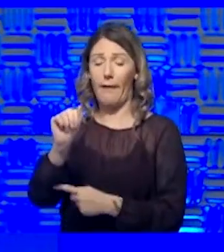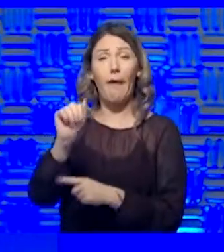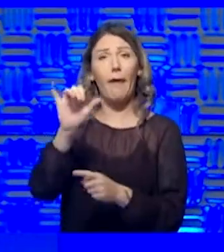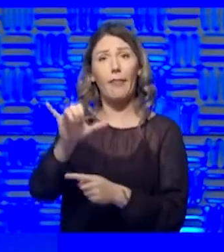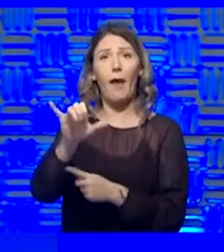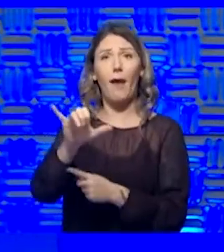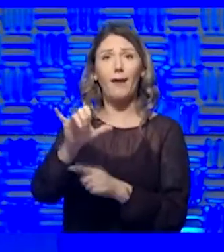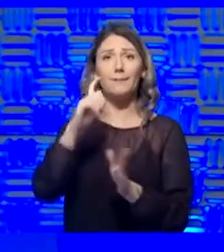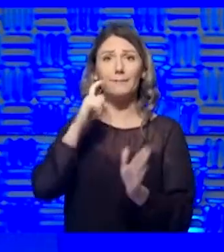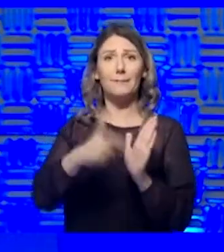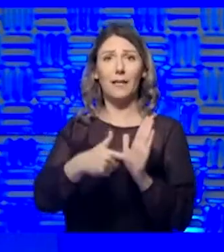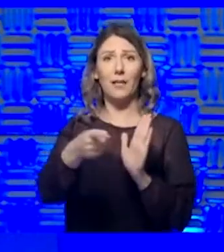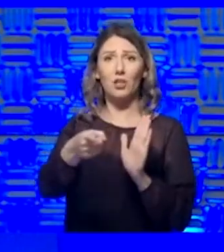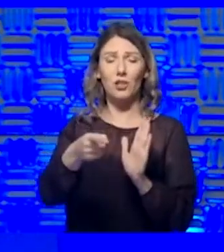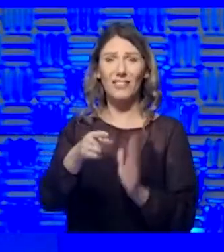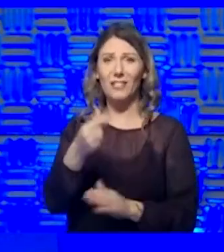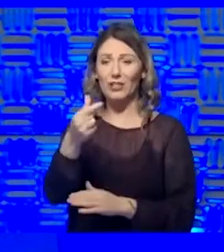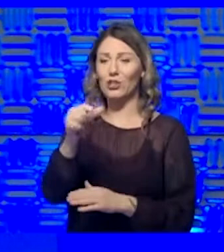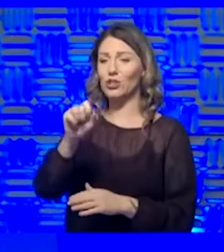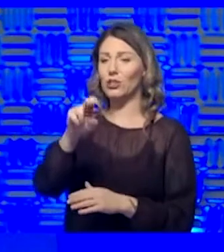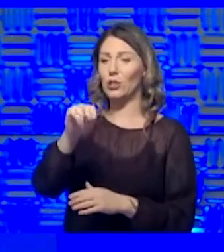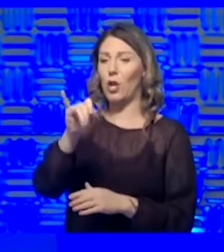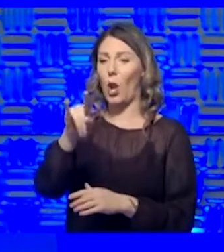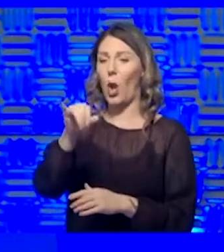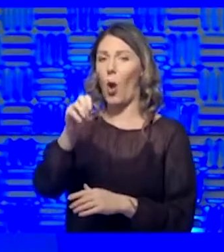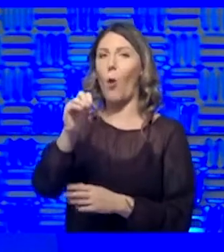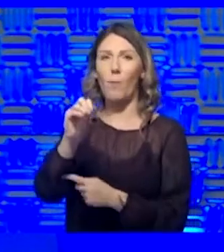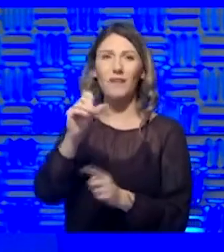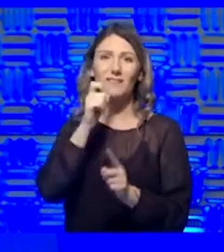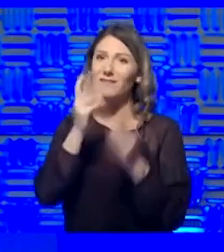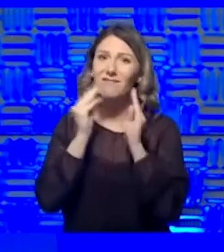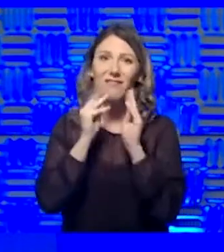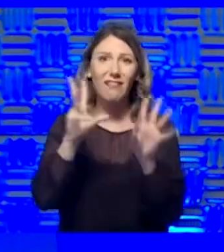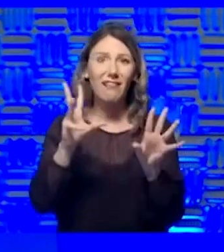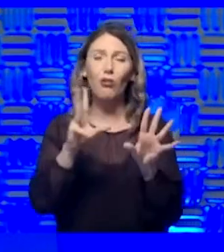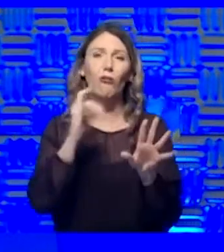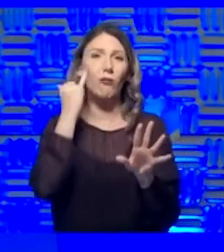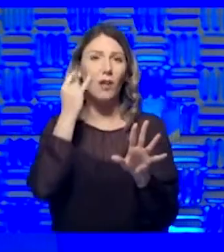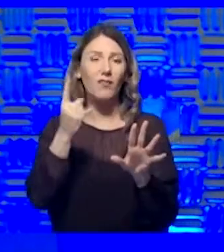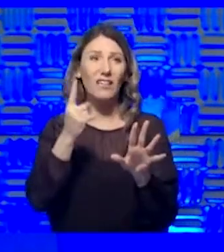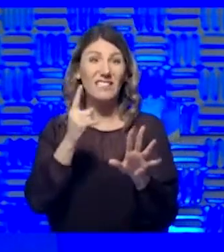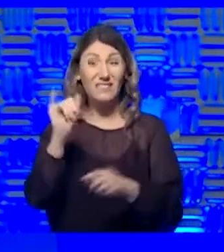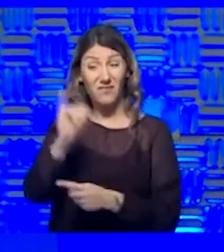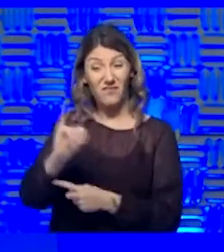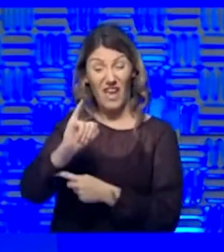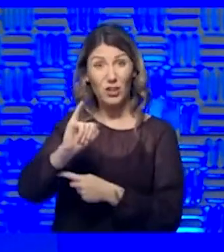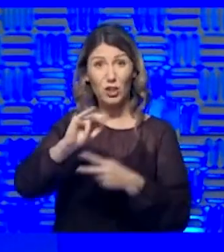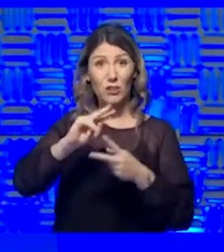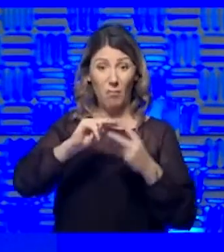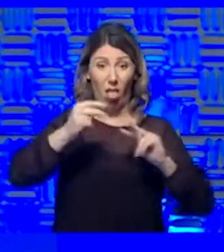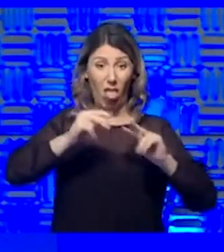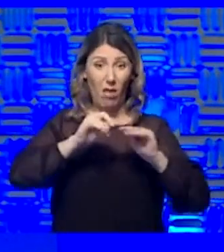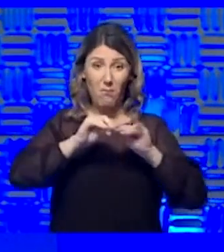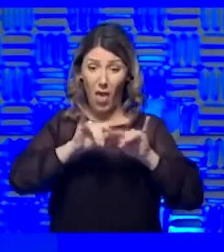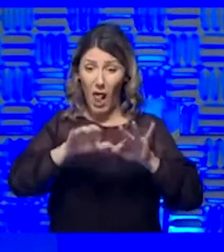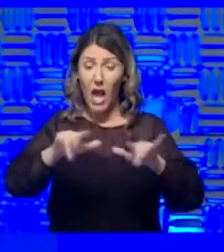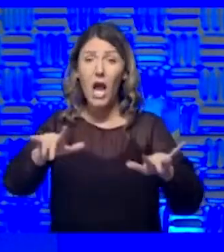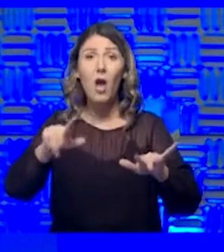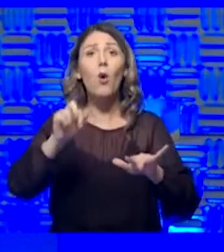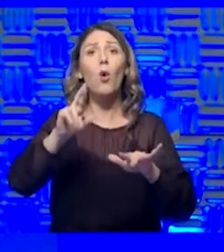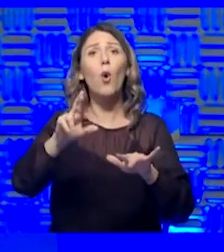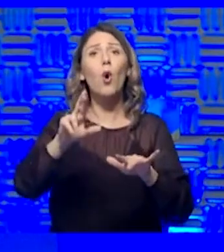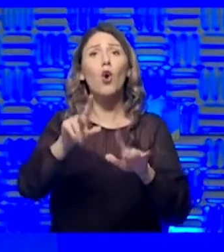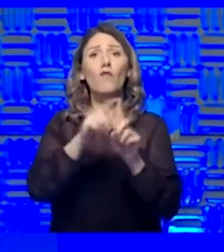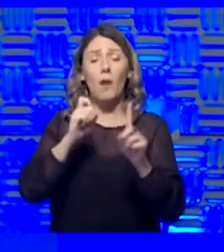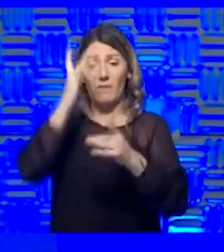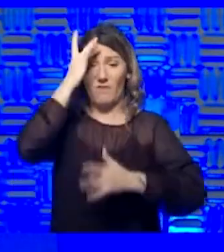So we it's not really clear if it's actually infectious particles, but rather maybe debris from the virus itself.